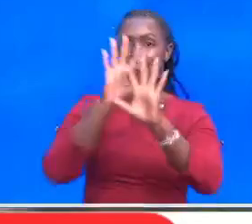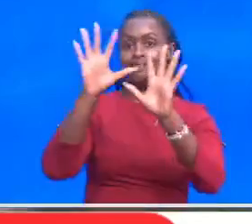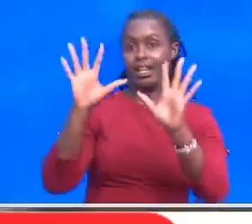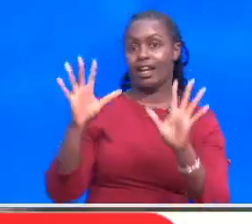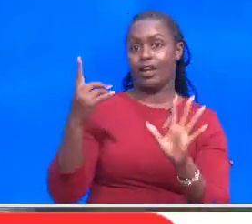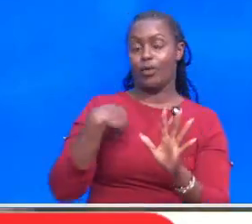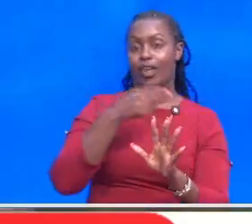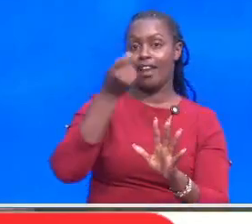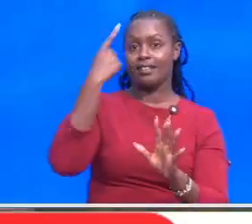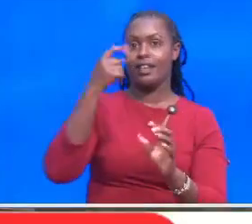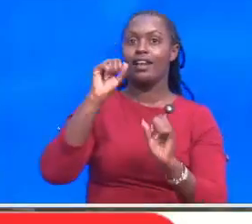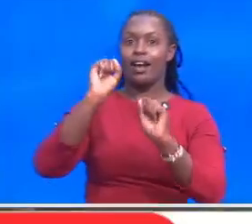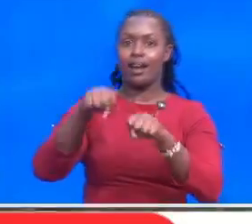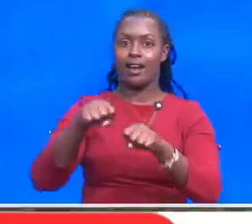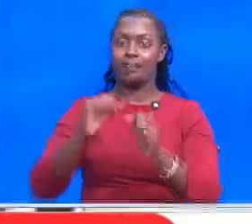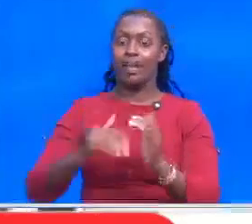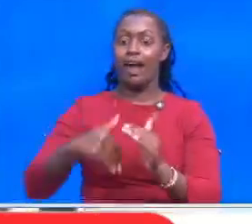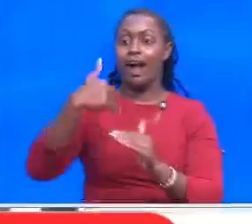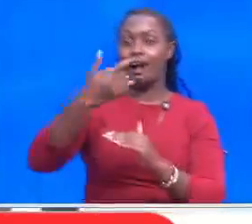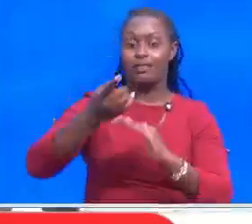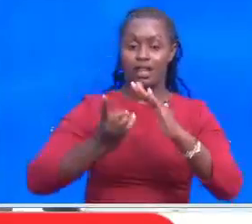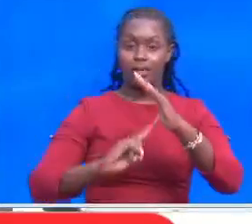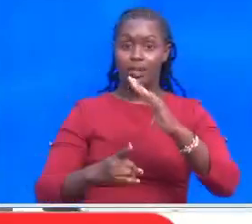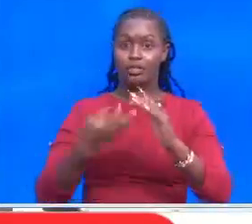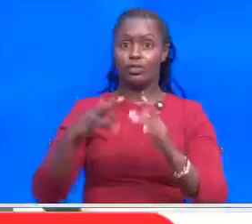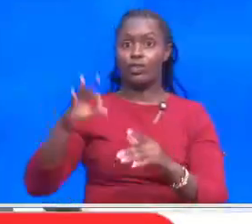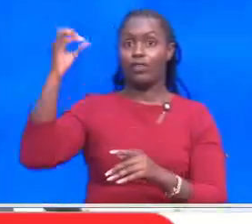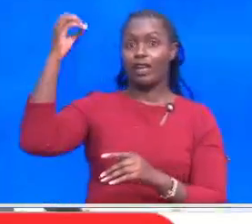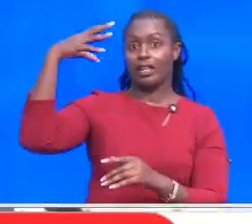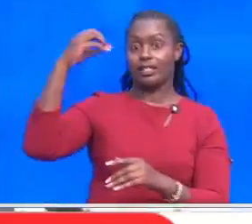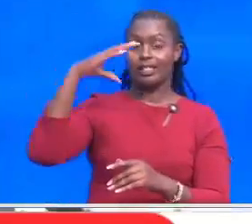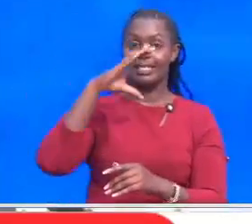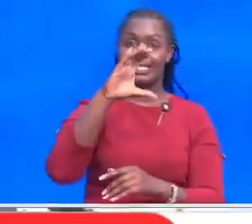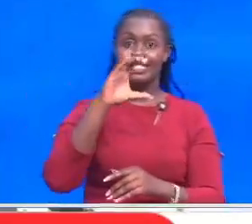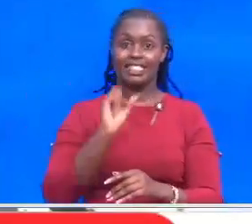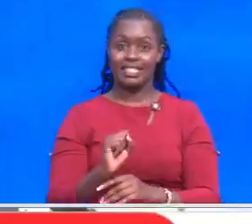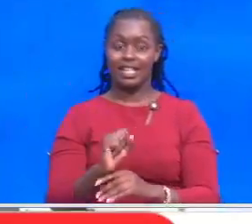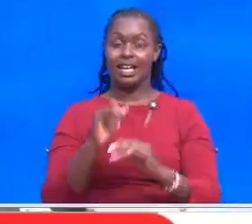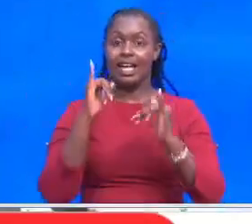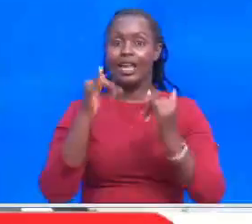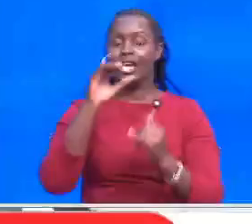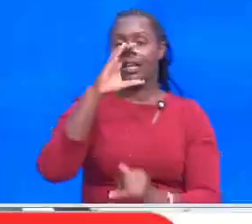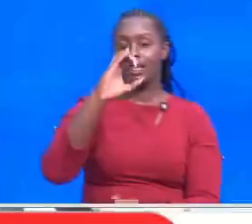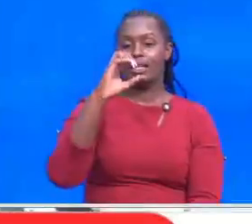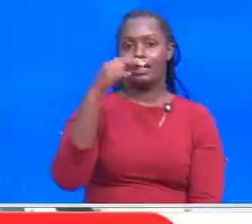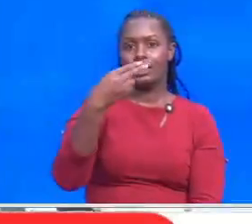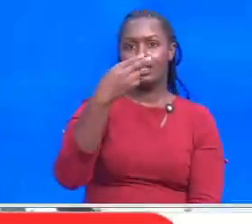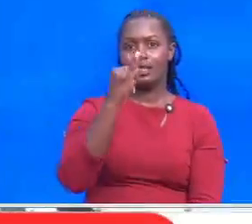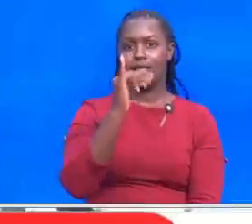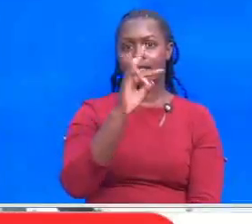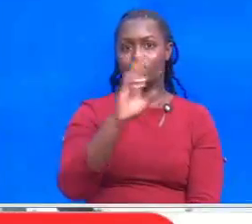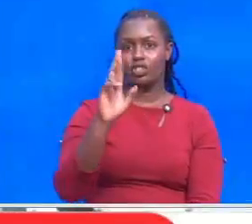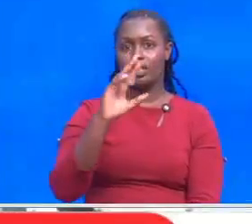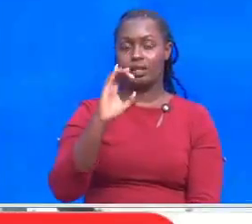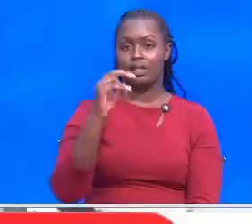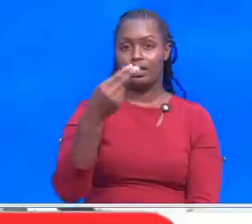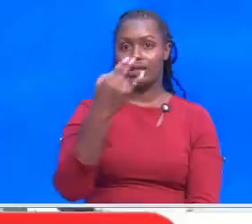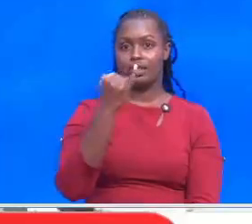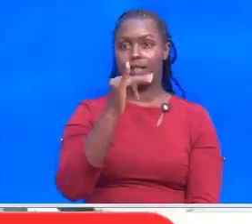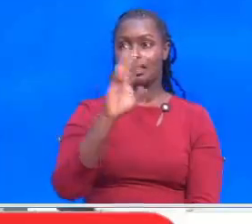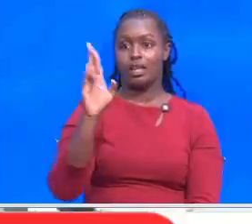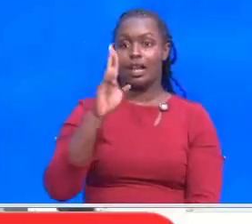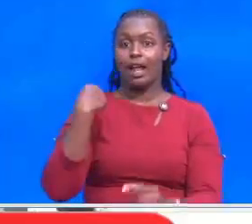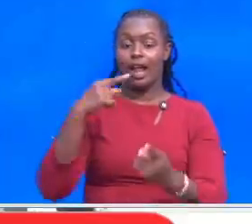perspective. This comes after the Ministry of Energy Cabinet Secretary Davis Churchill in the past alluded to the unaccounted